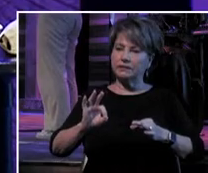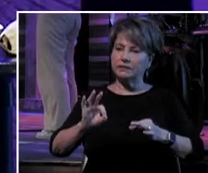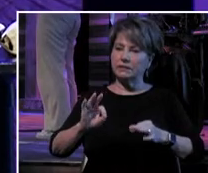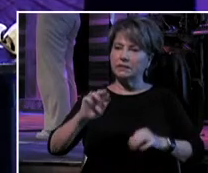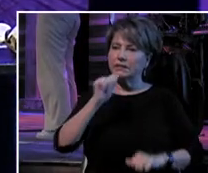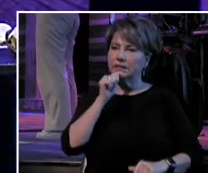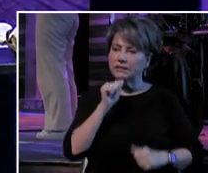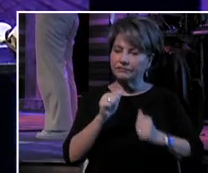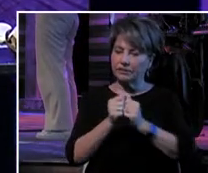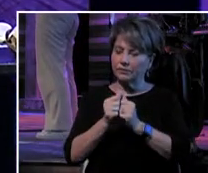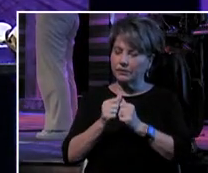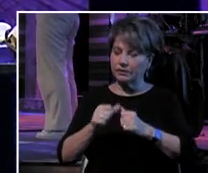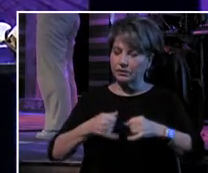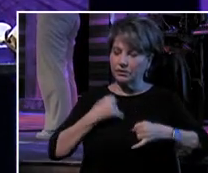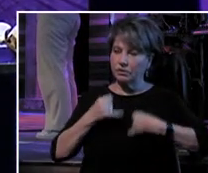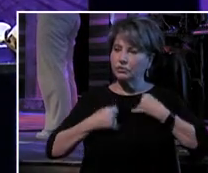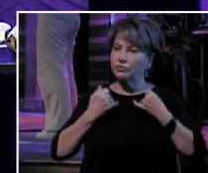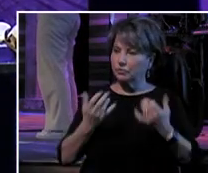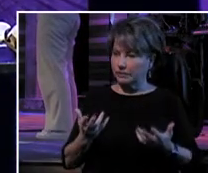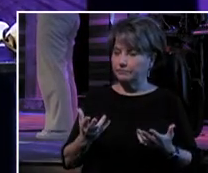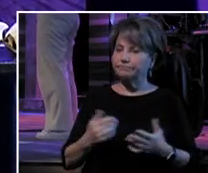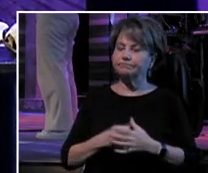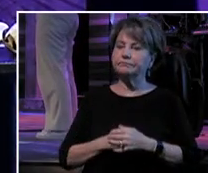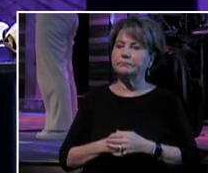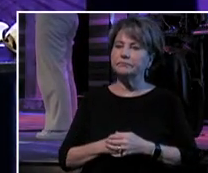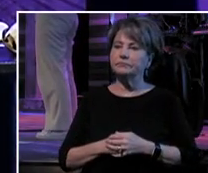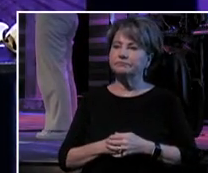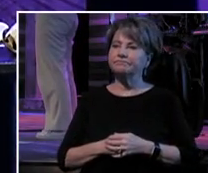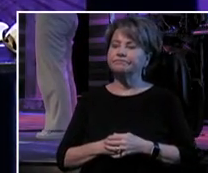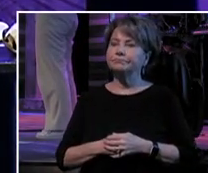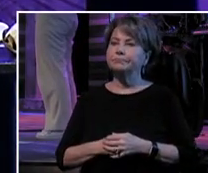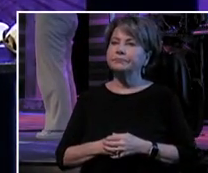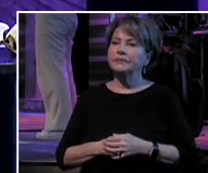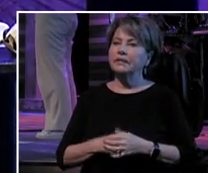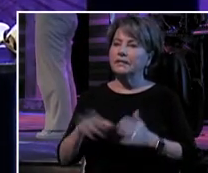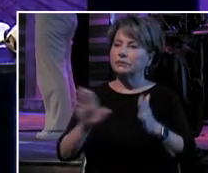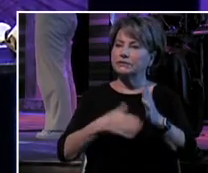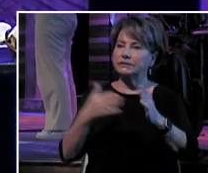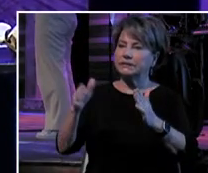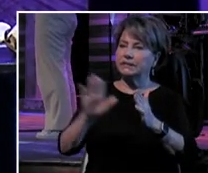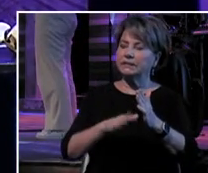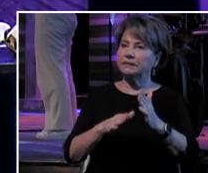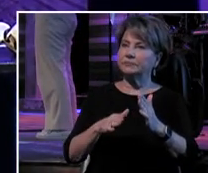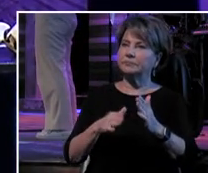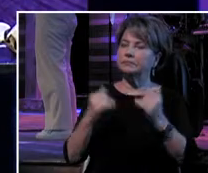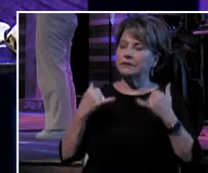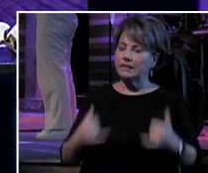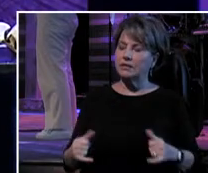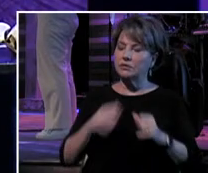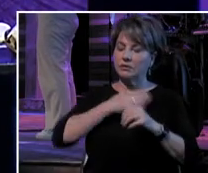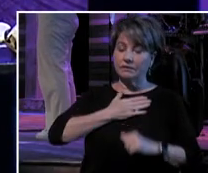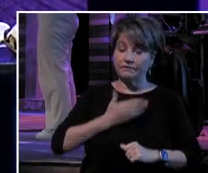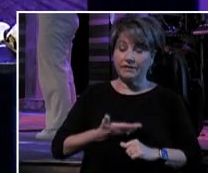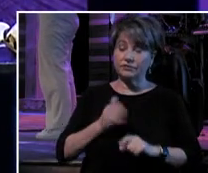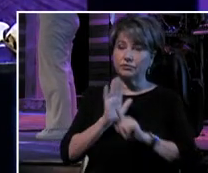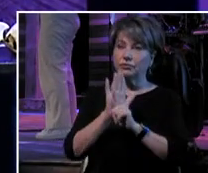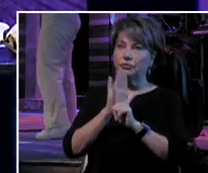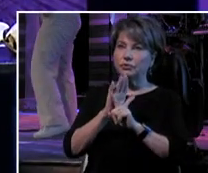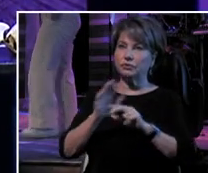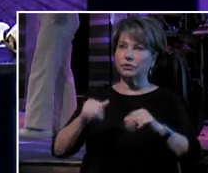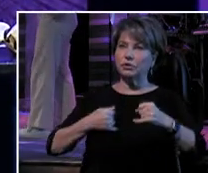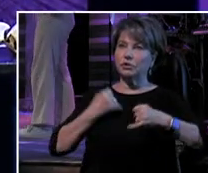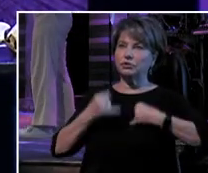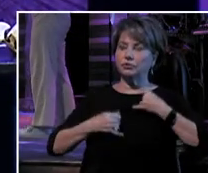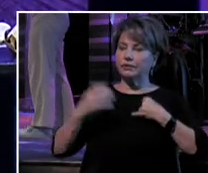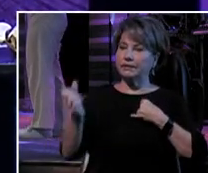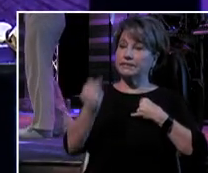sing this song, just hold on to these elements. We'll take them together as a family. But as we sing this song, just confess your joy and